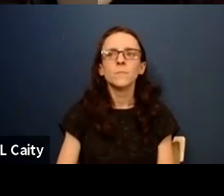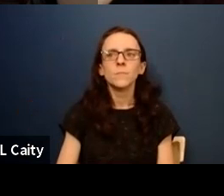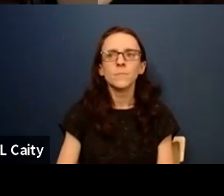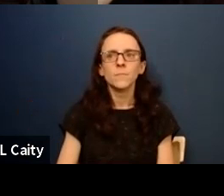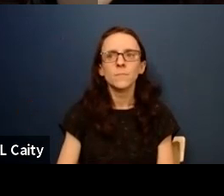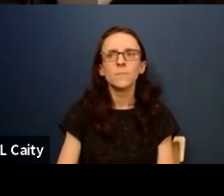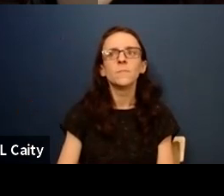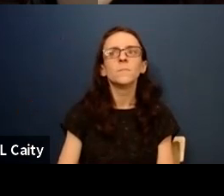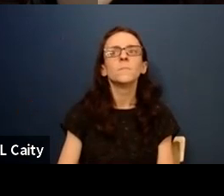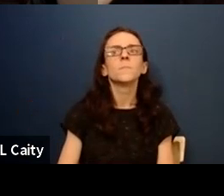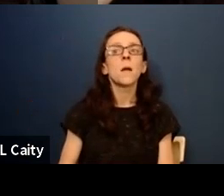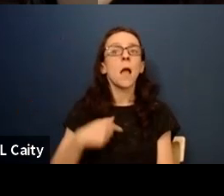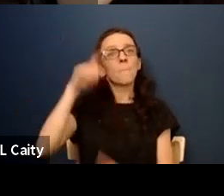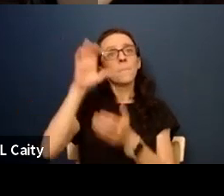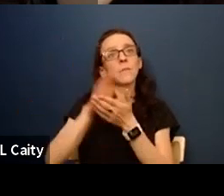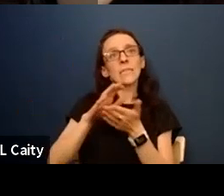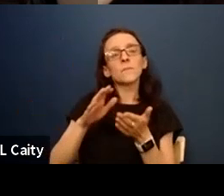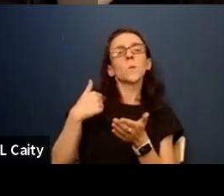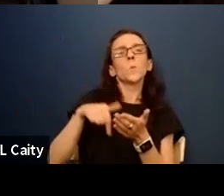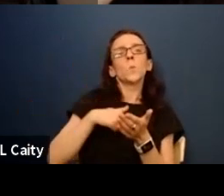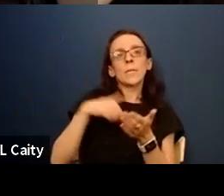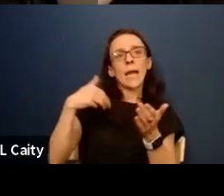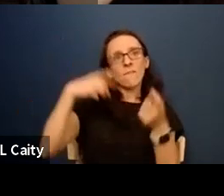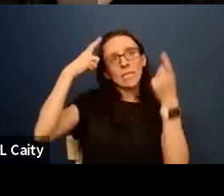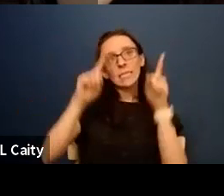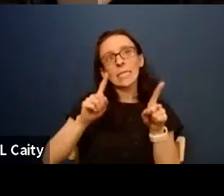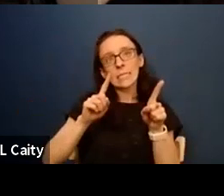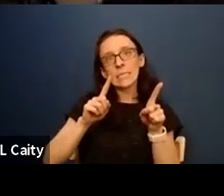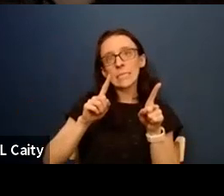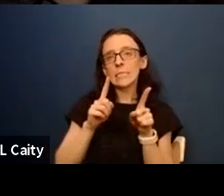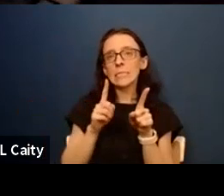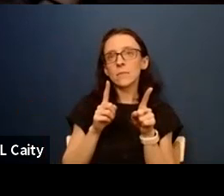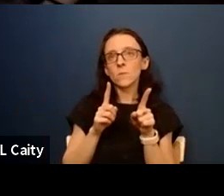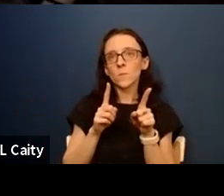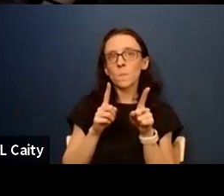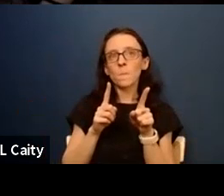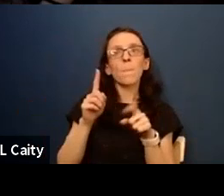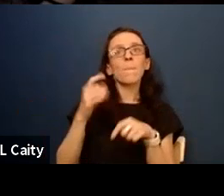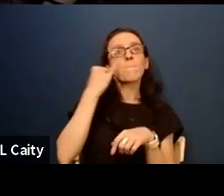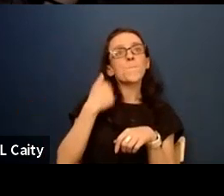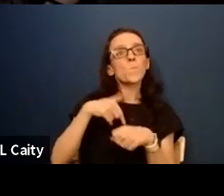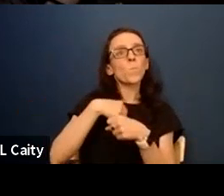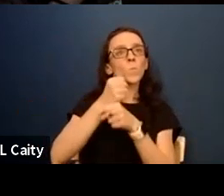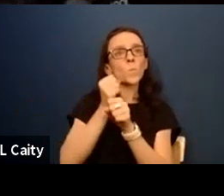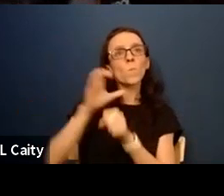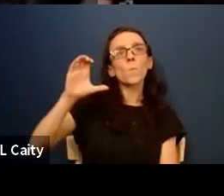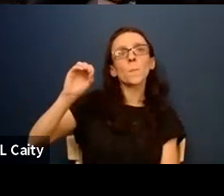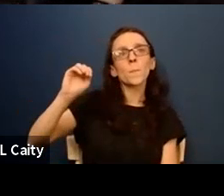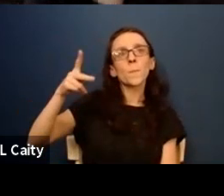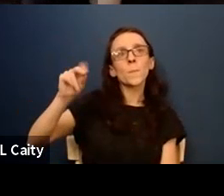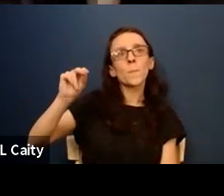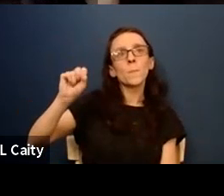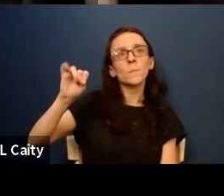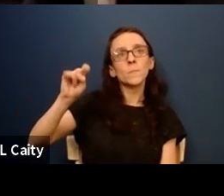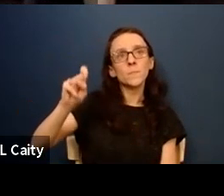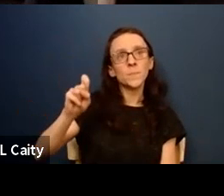I believe, on the, if we're creating like a composite score, we